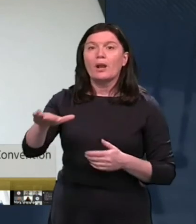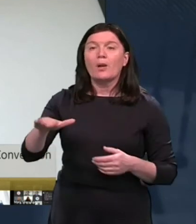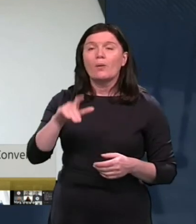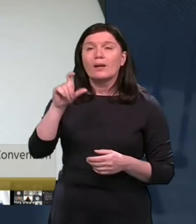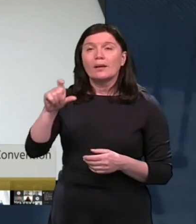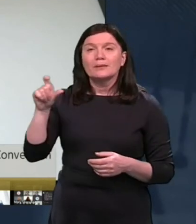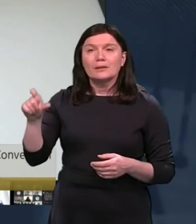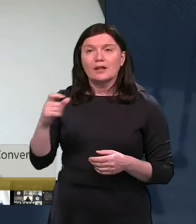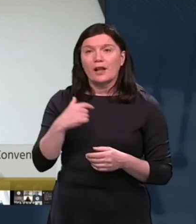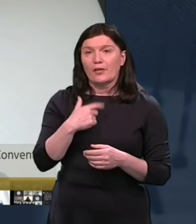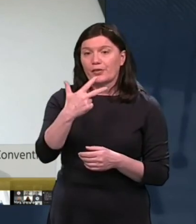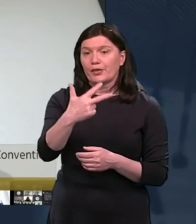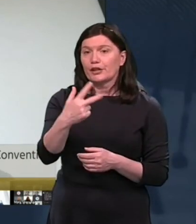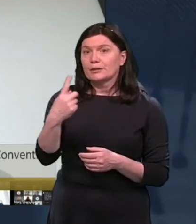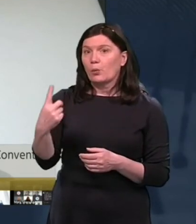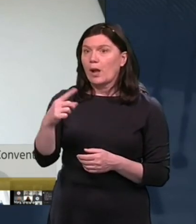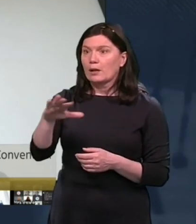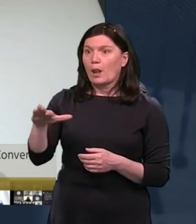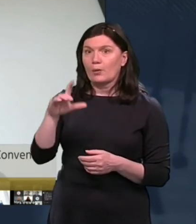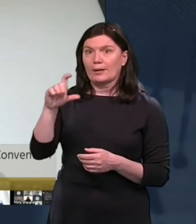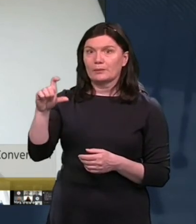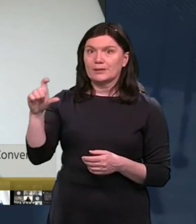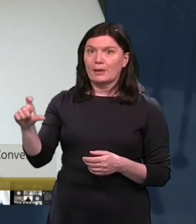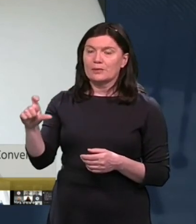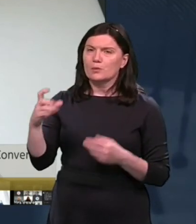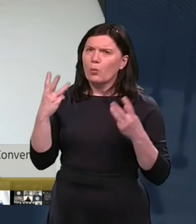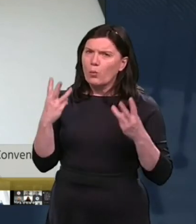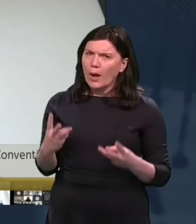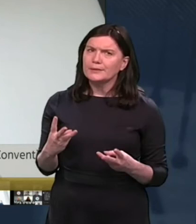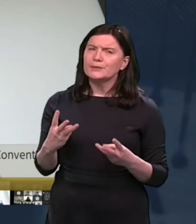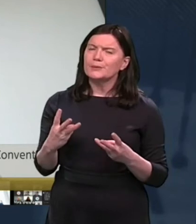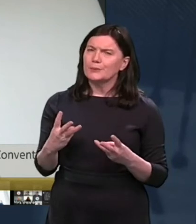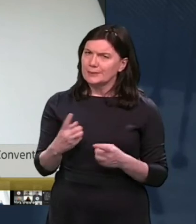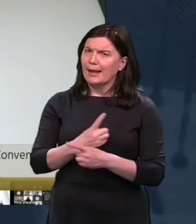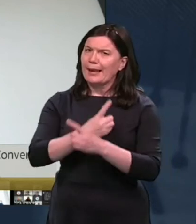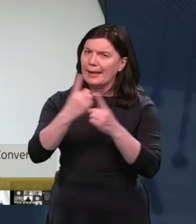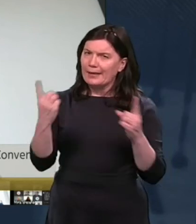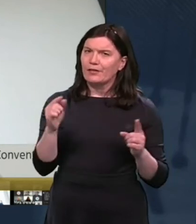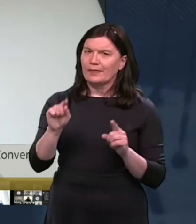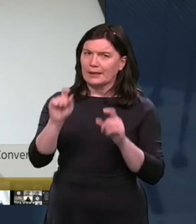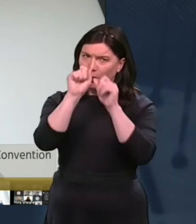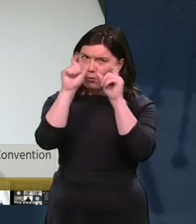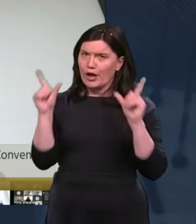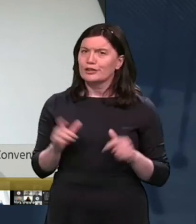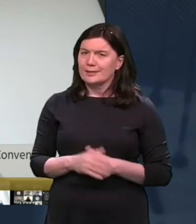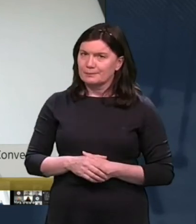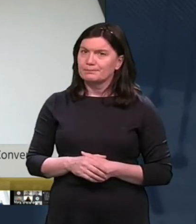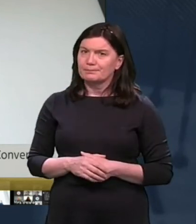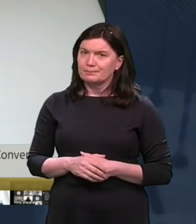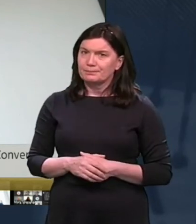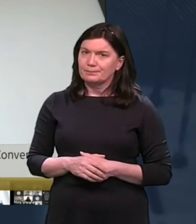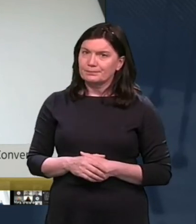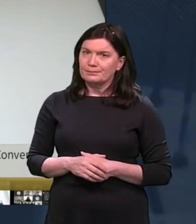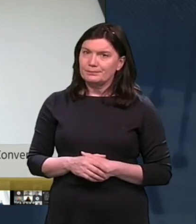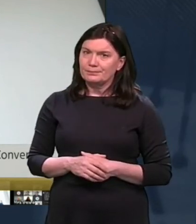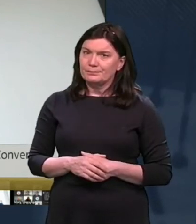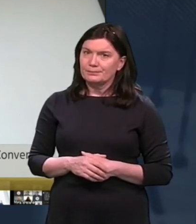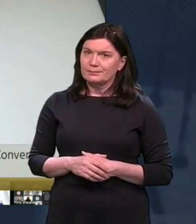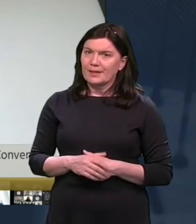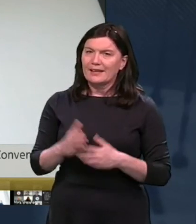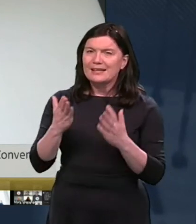our 31 local authorities, to try and deliver that, which is so, so important. And I also mentioned in terms of the accessibility of our various